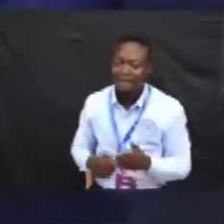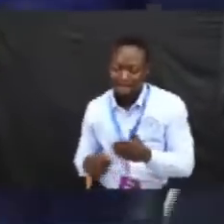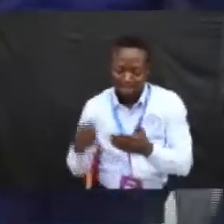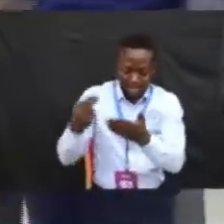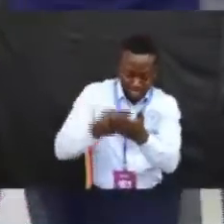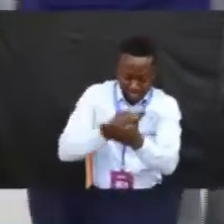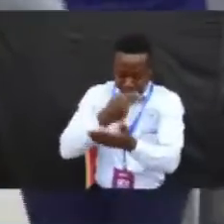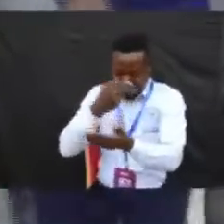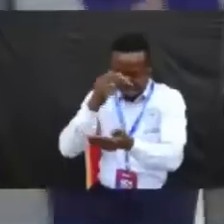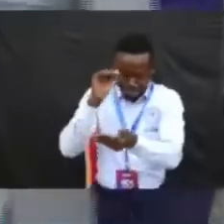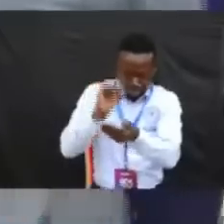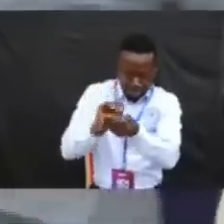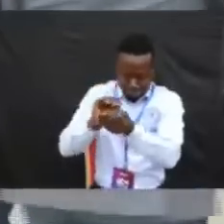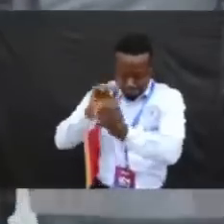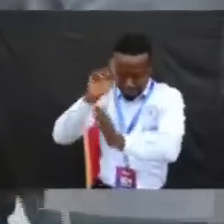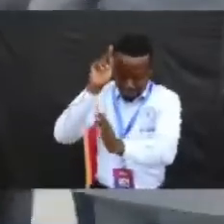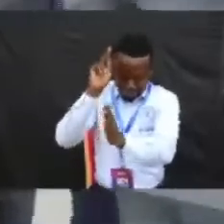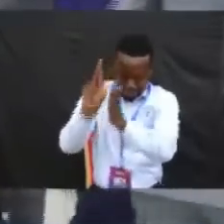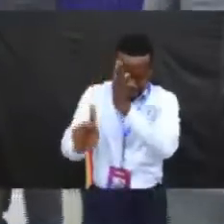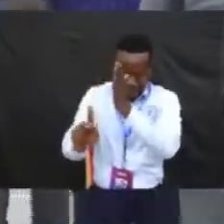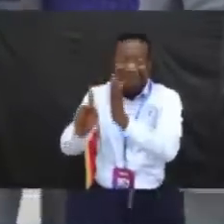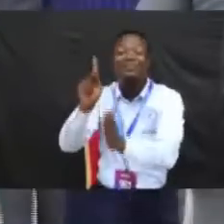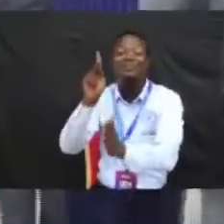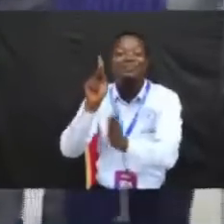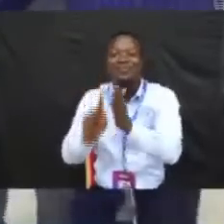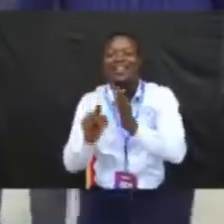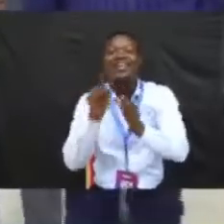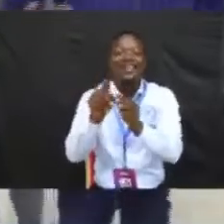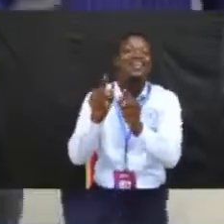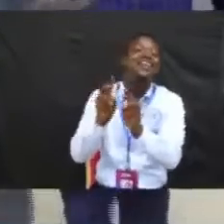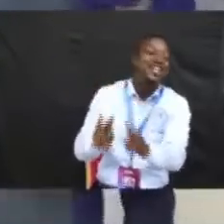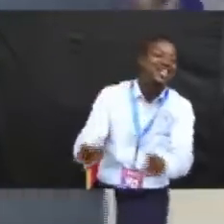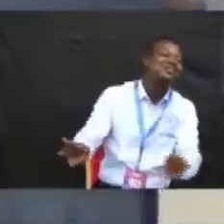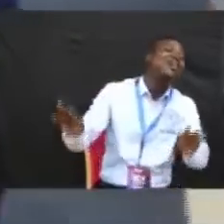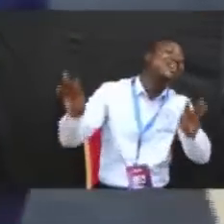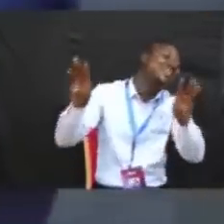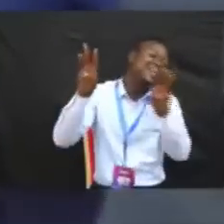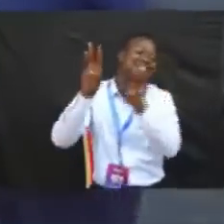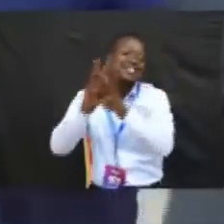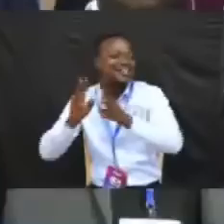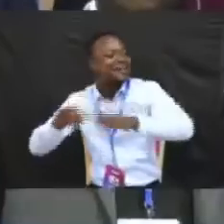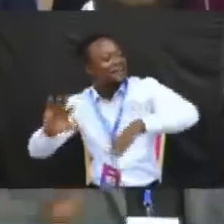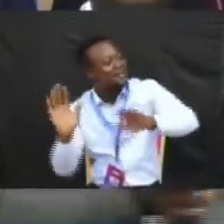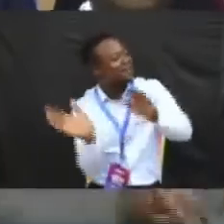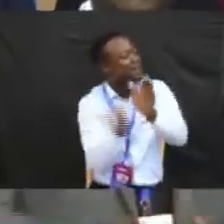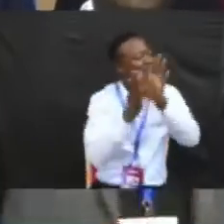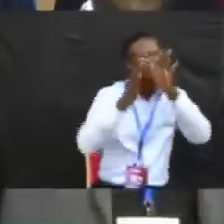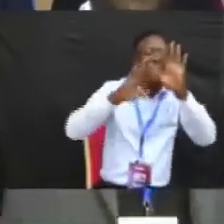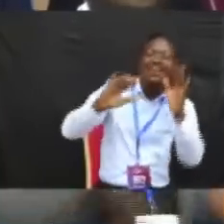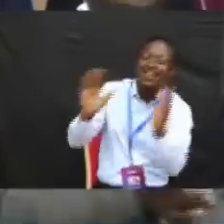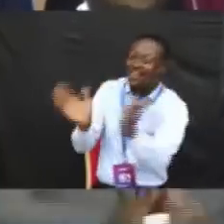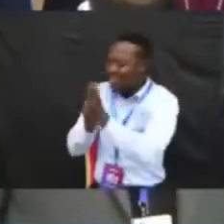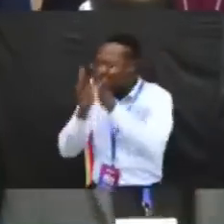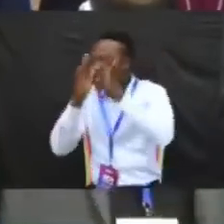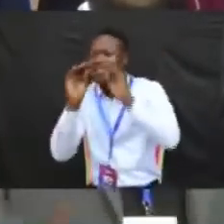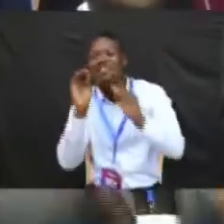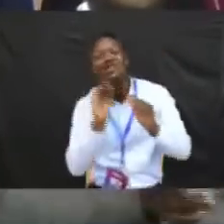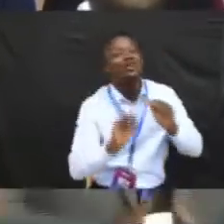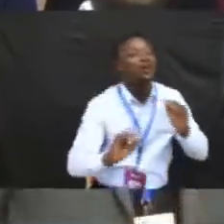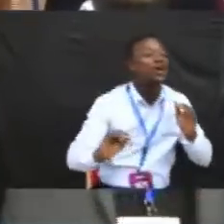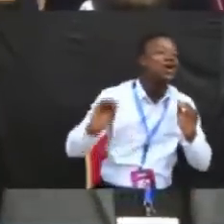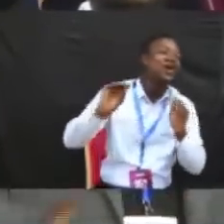of God. The lamb of God. He is worthy to be praised.